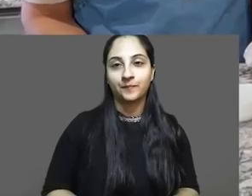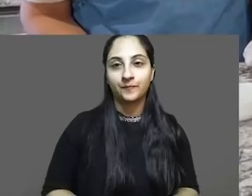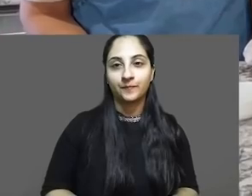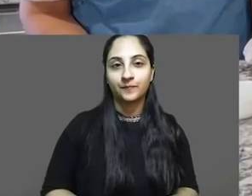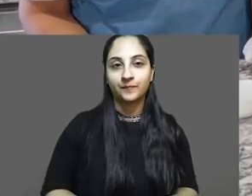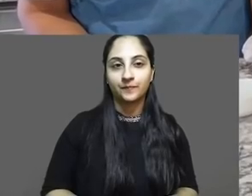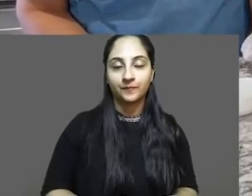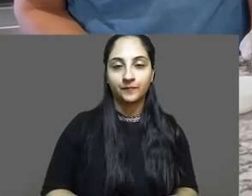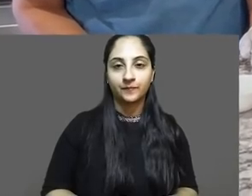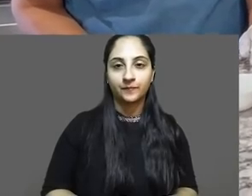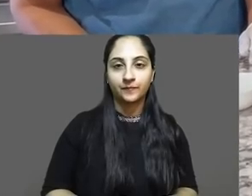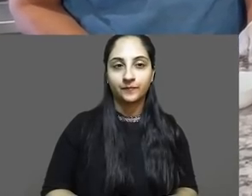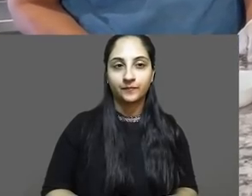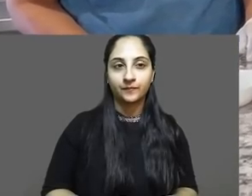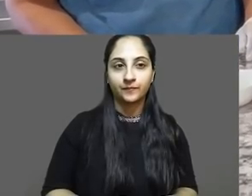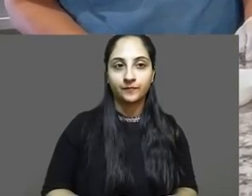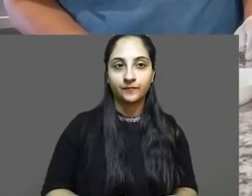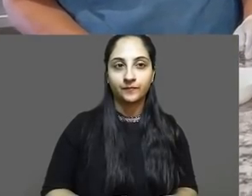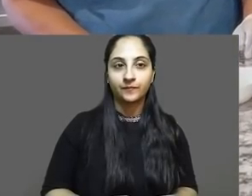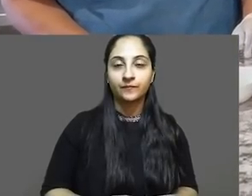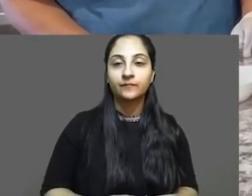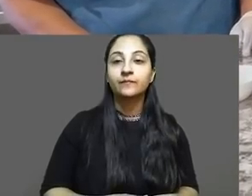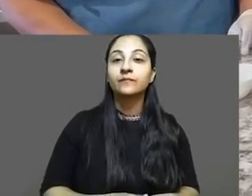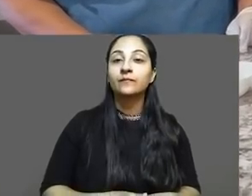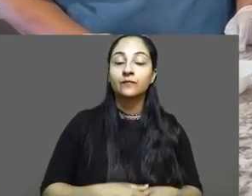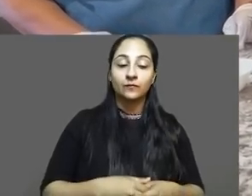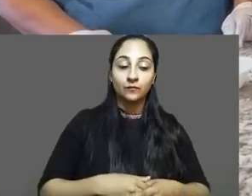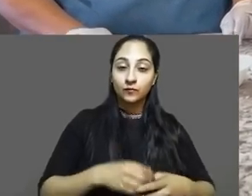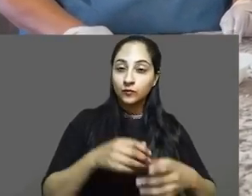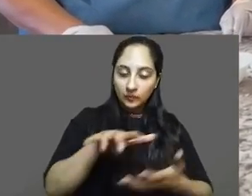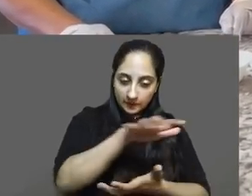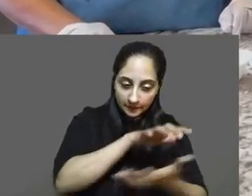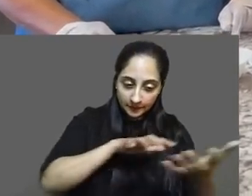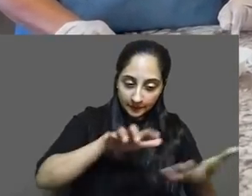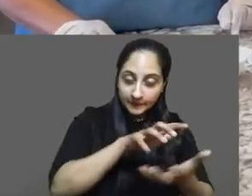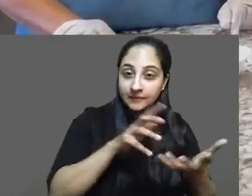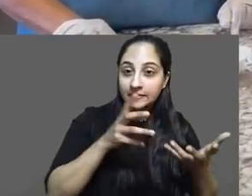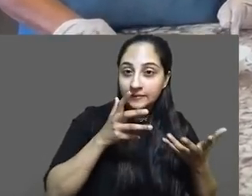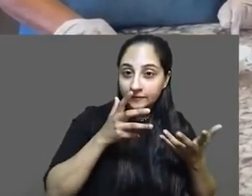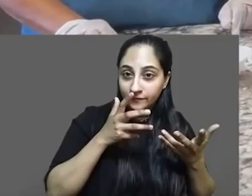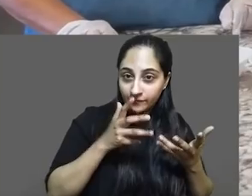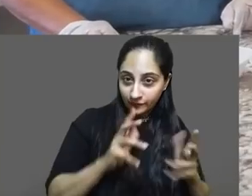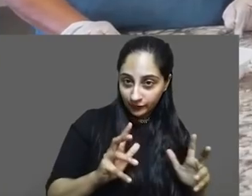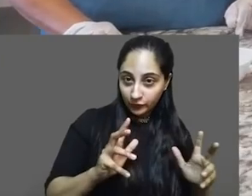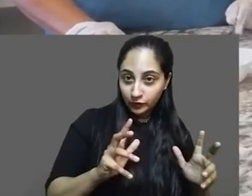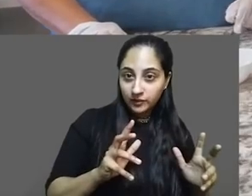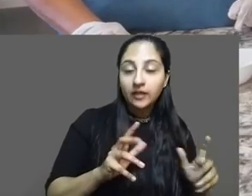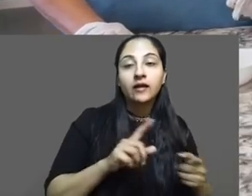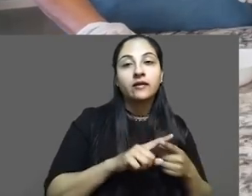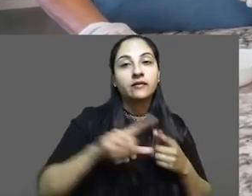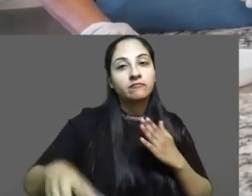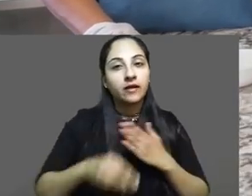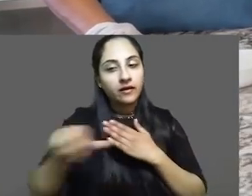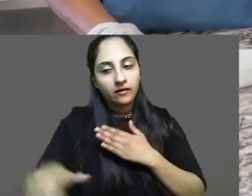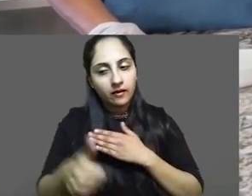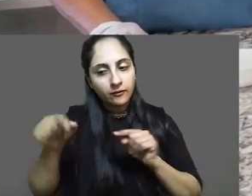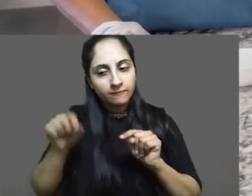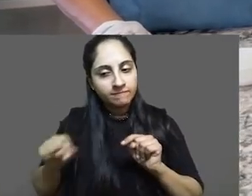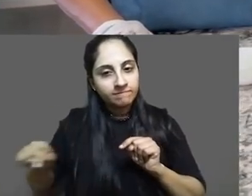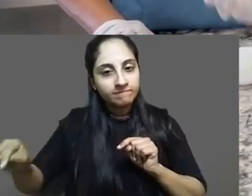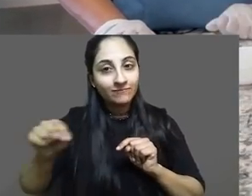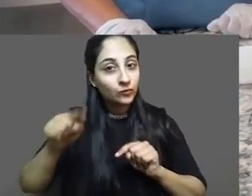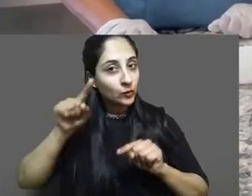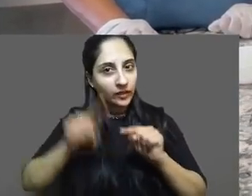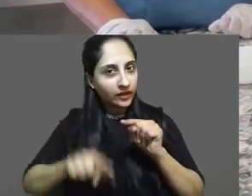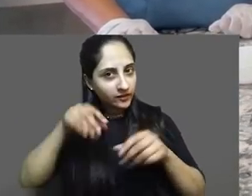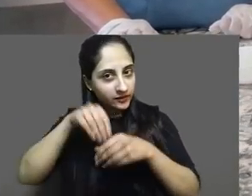So these are the special ingredients that makes it very yummy, but we can't have in Jamaat Khana? Yes, because we are making it nut-free. But if